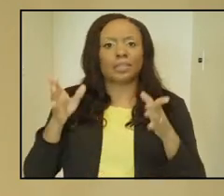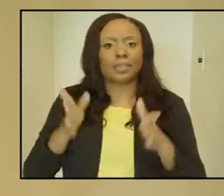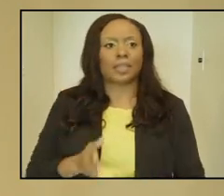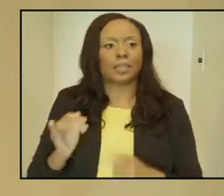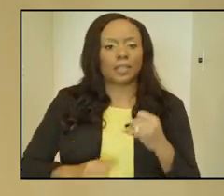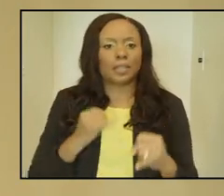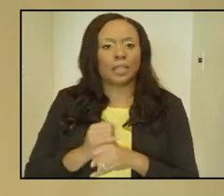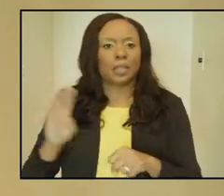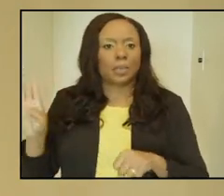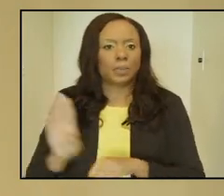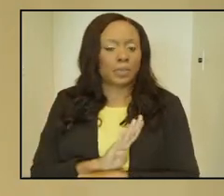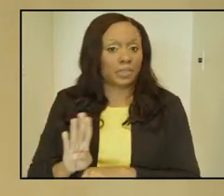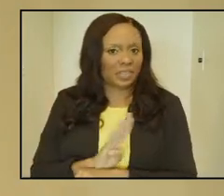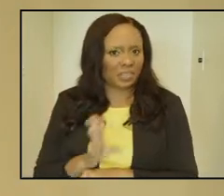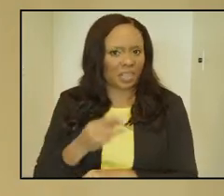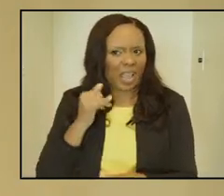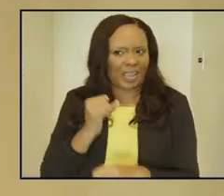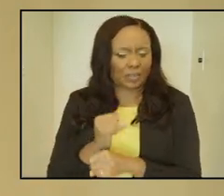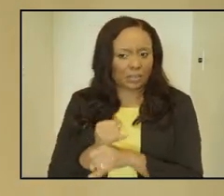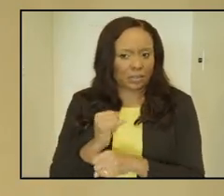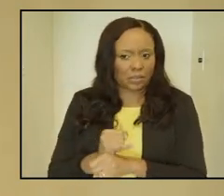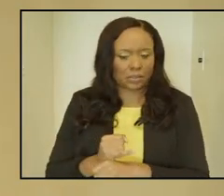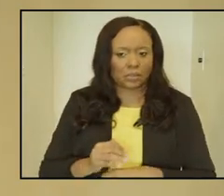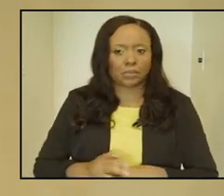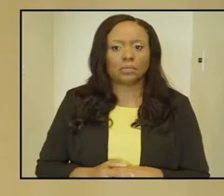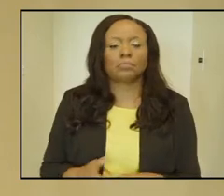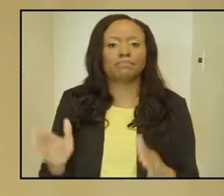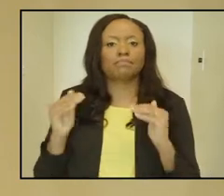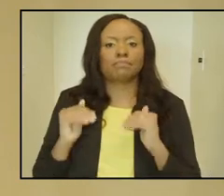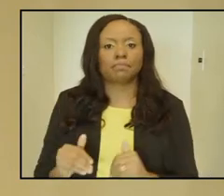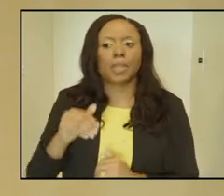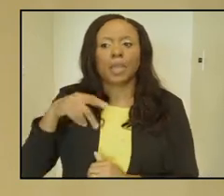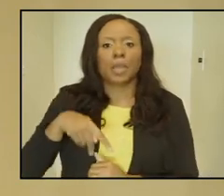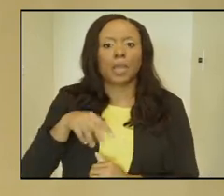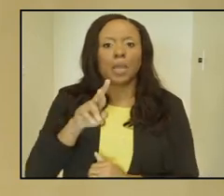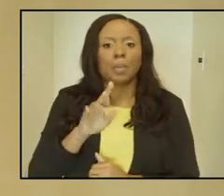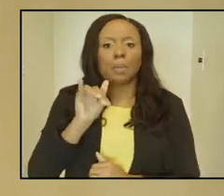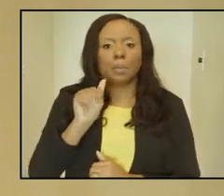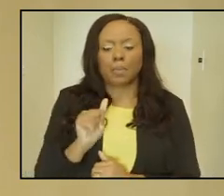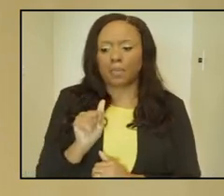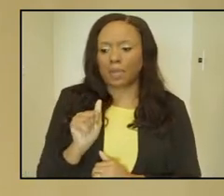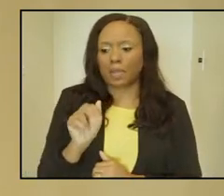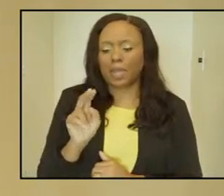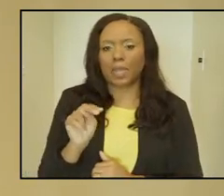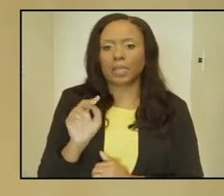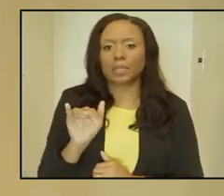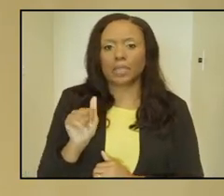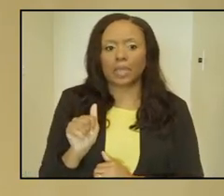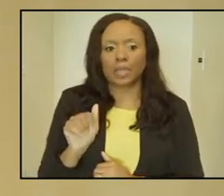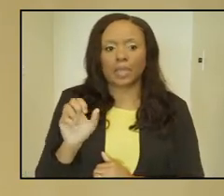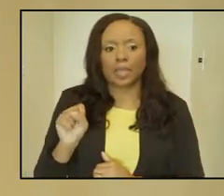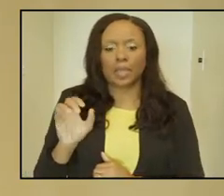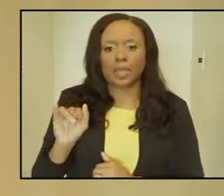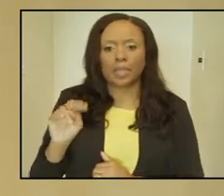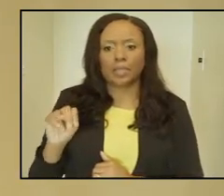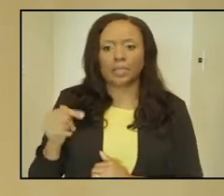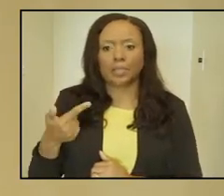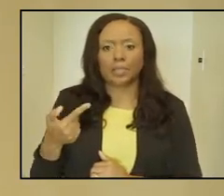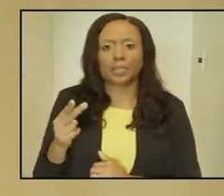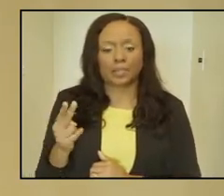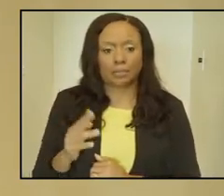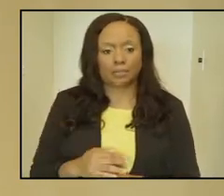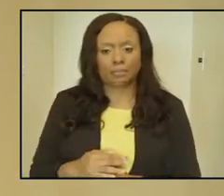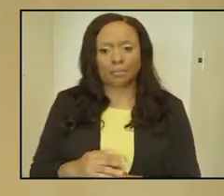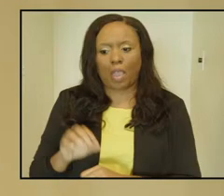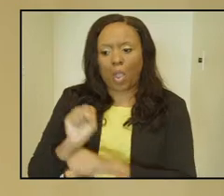and Industry, Ms. Priya Narain Singh, Representative from, Managing Partner,